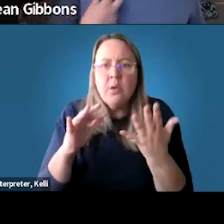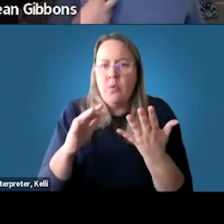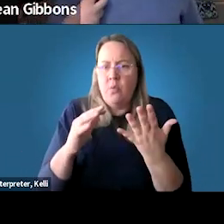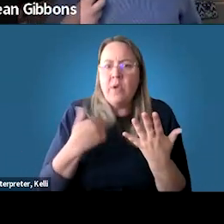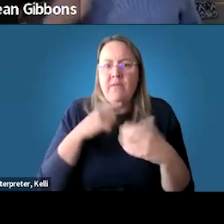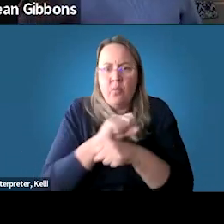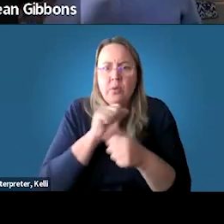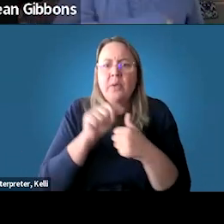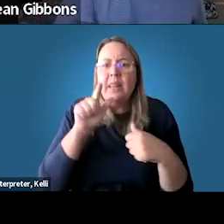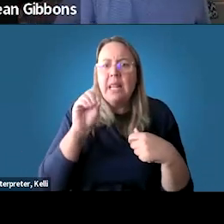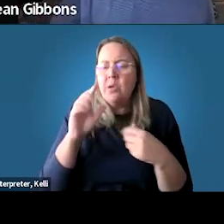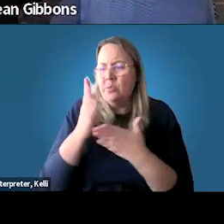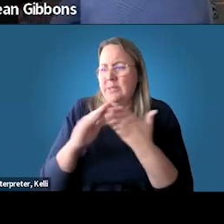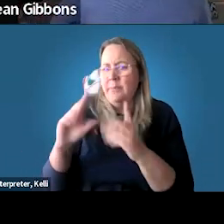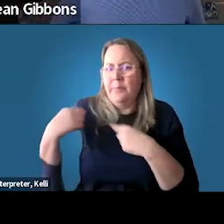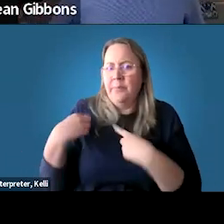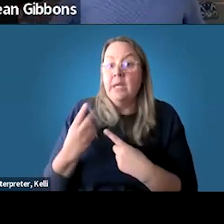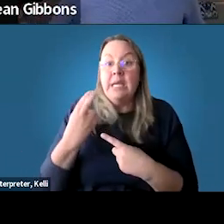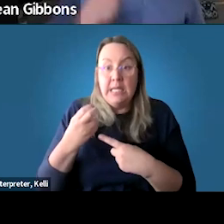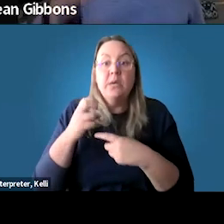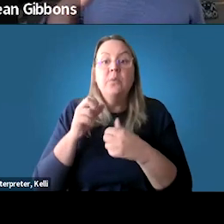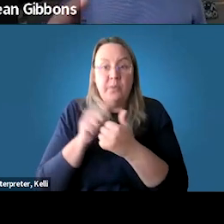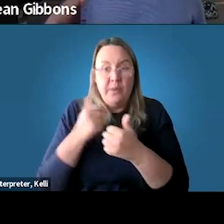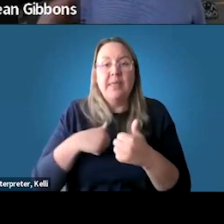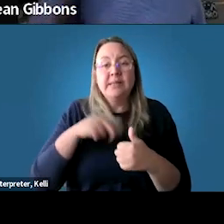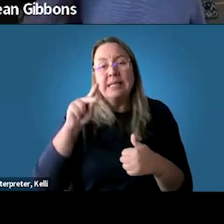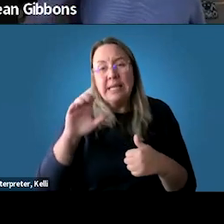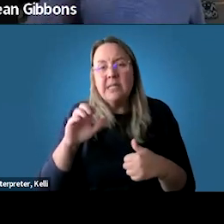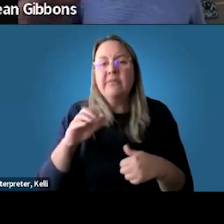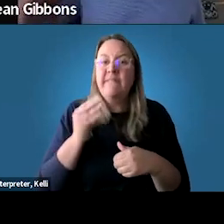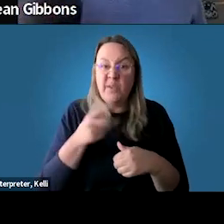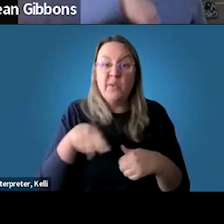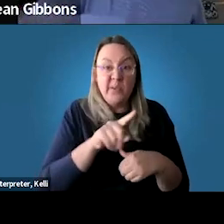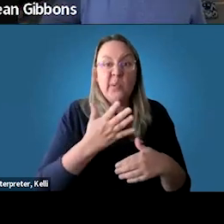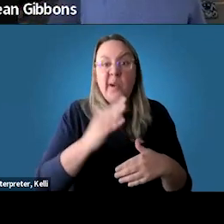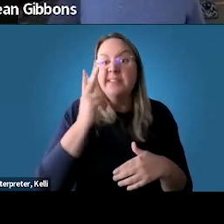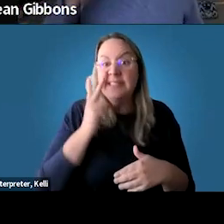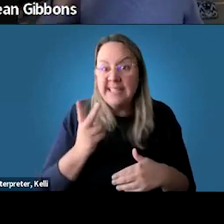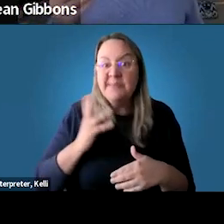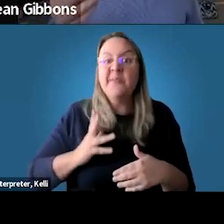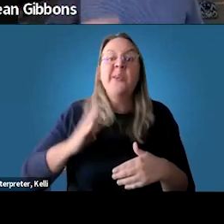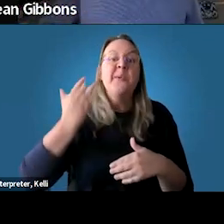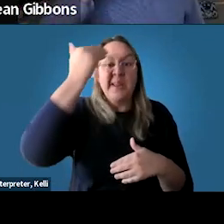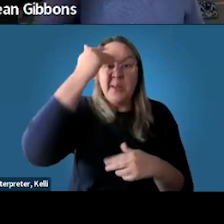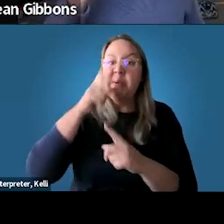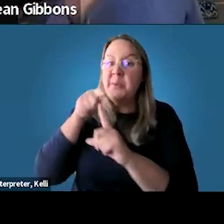of getting to work with him a little bit. As I mentioned earlier, he was with us in Kansas City. So maybe for a few of those, this is a reprise. You've seen this before, but